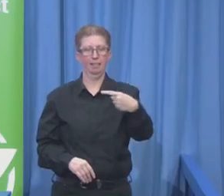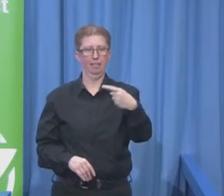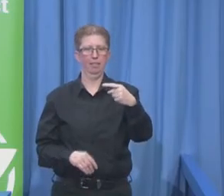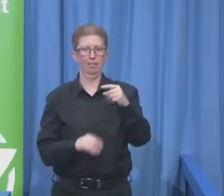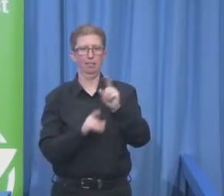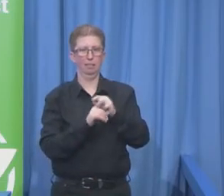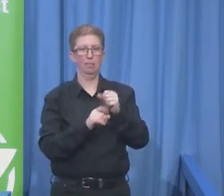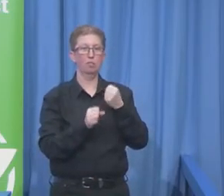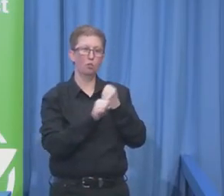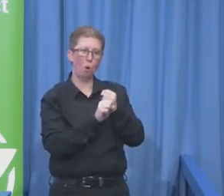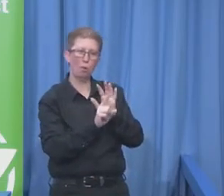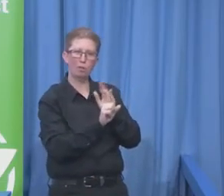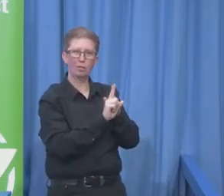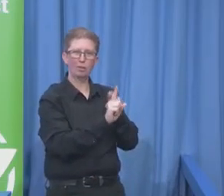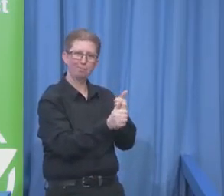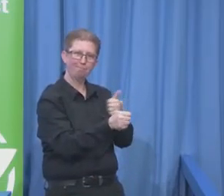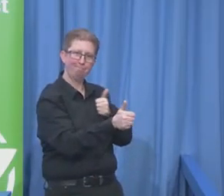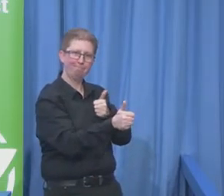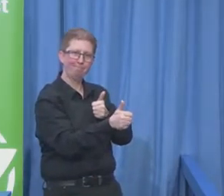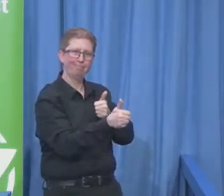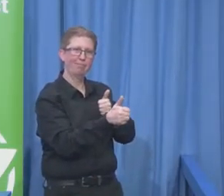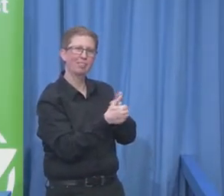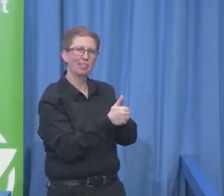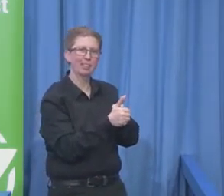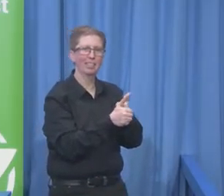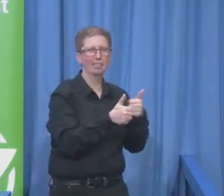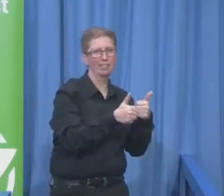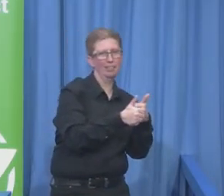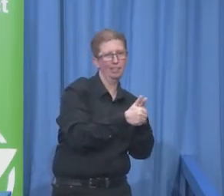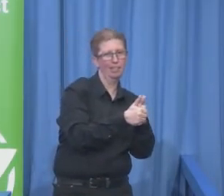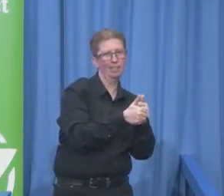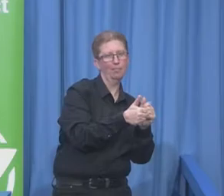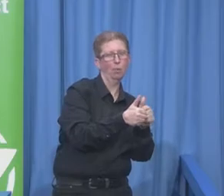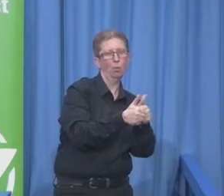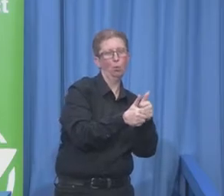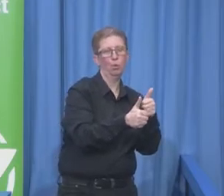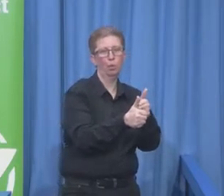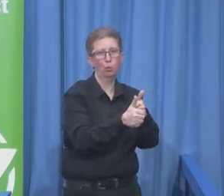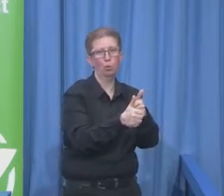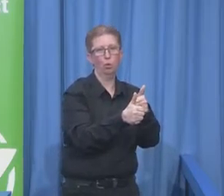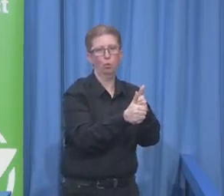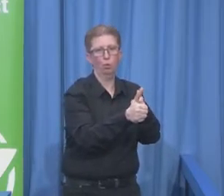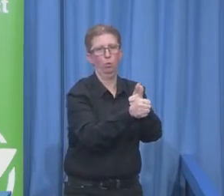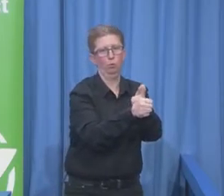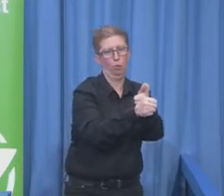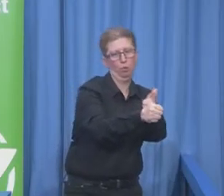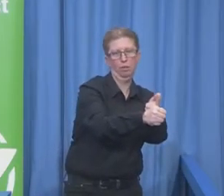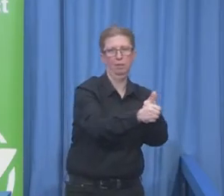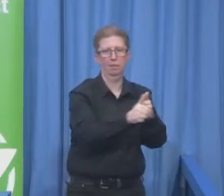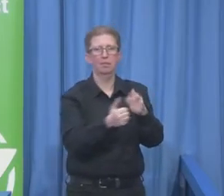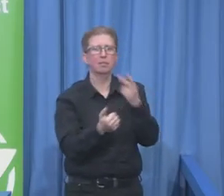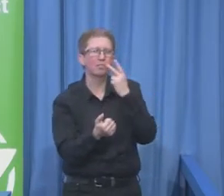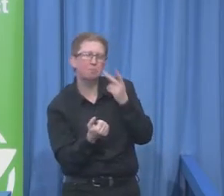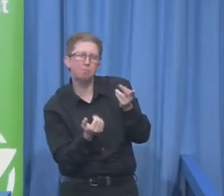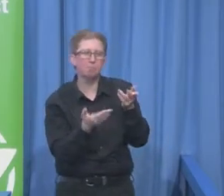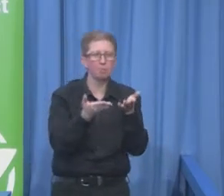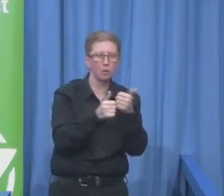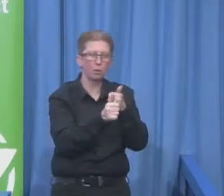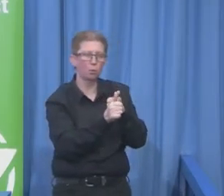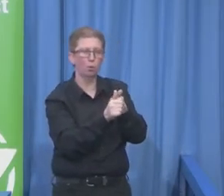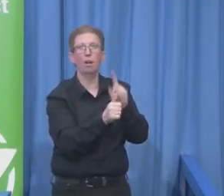both our candidates as well as our organizations as our customers. On the candidate end, we look at matching